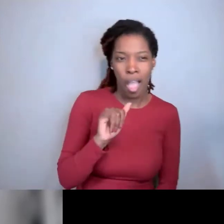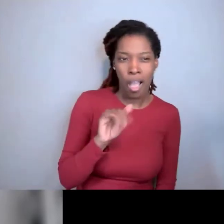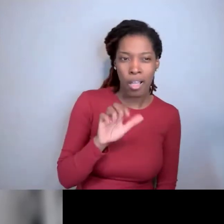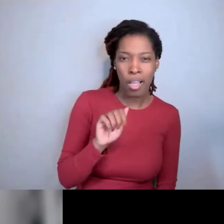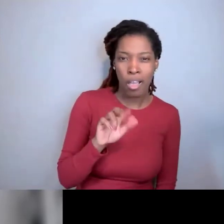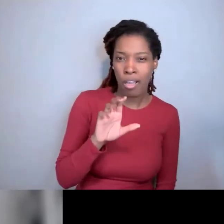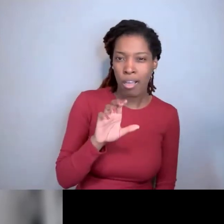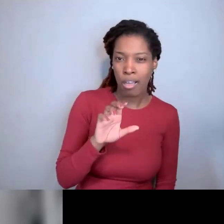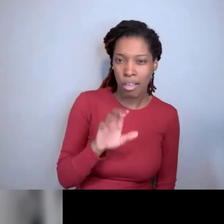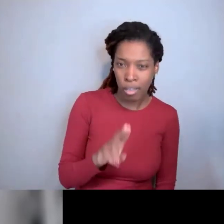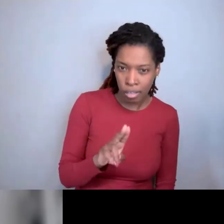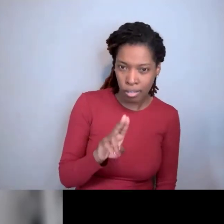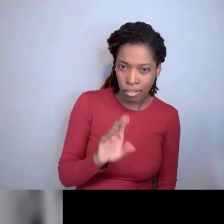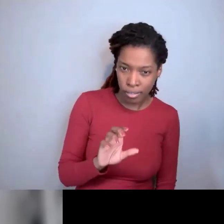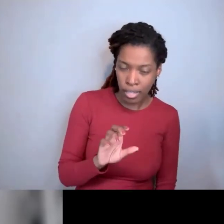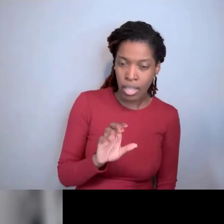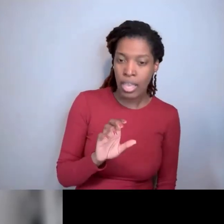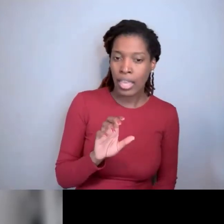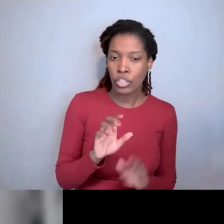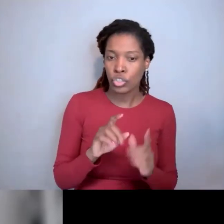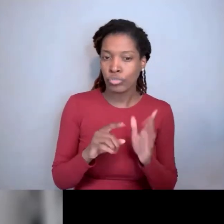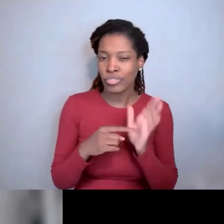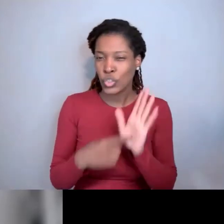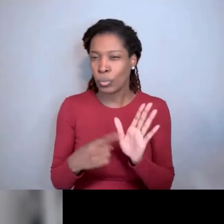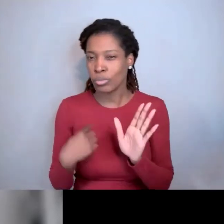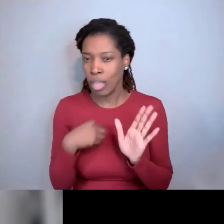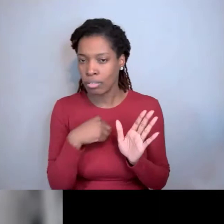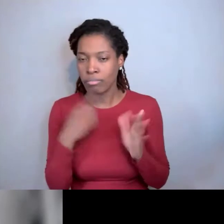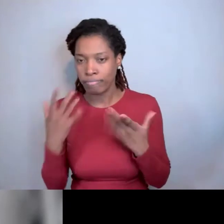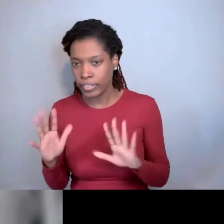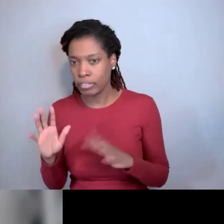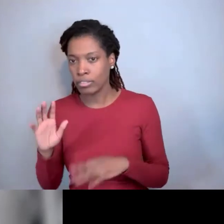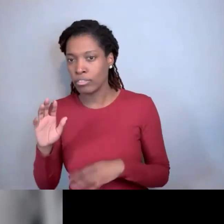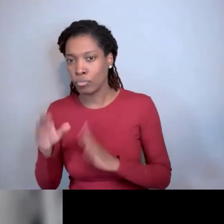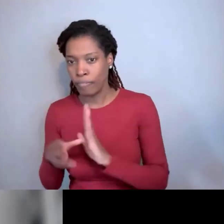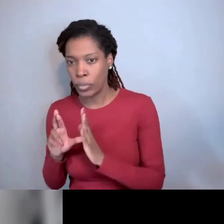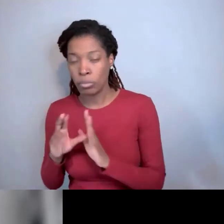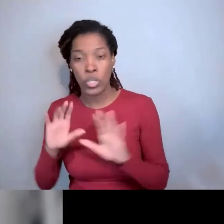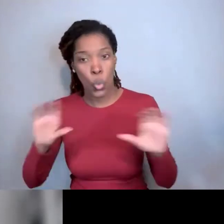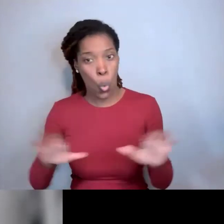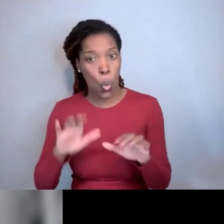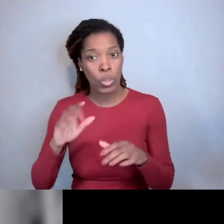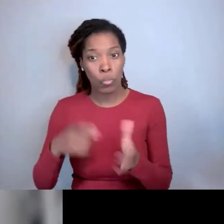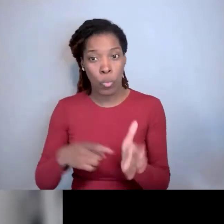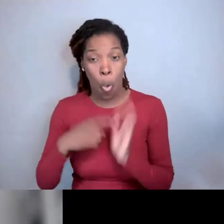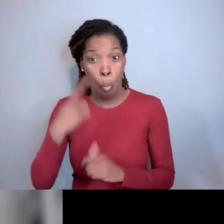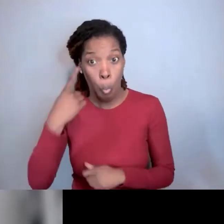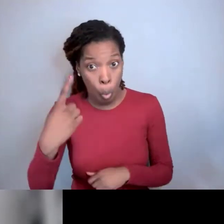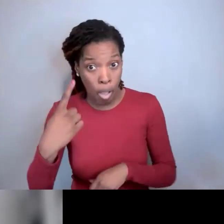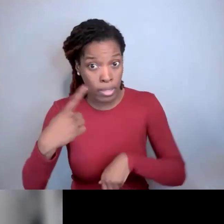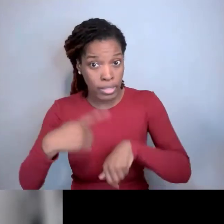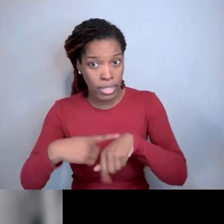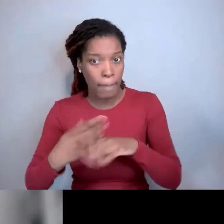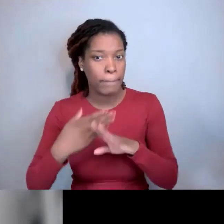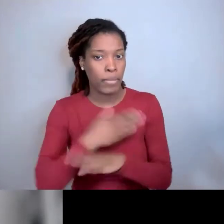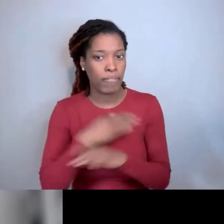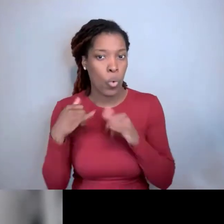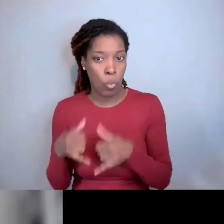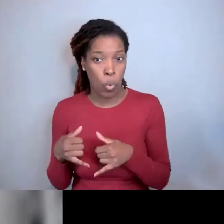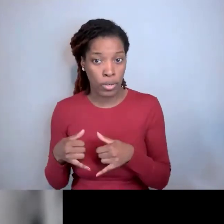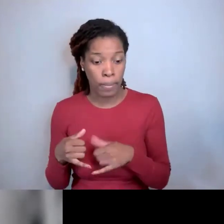you've conducted that congruence review. It's only required one time prior to award. Okay. If you do